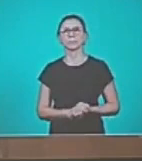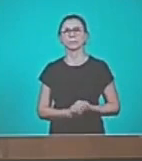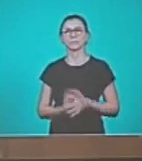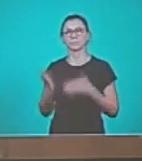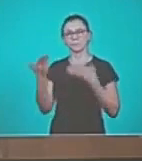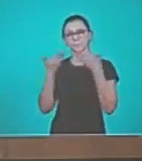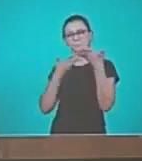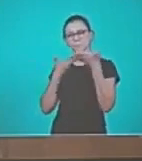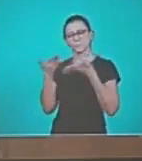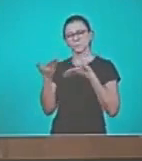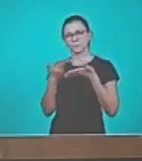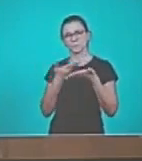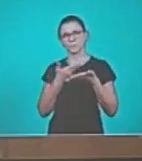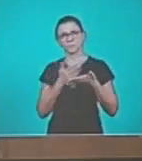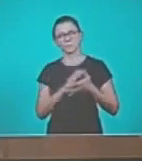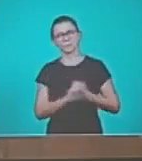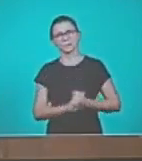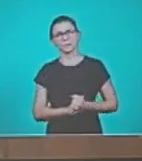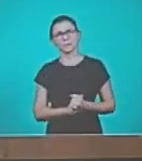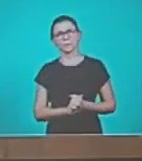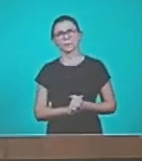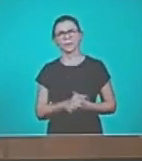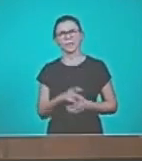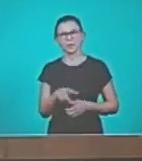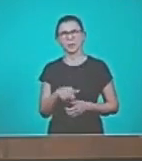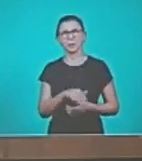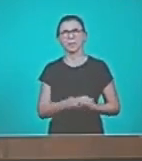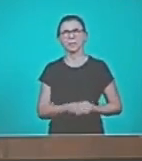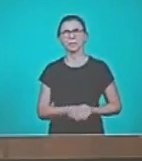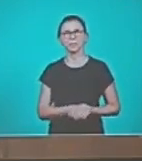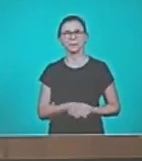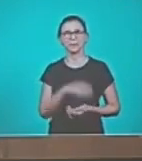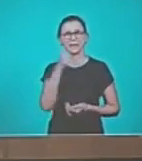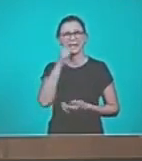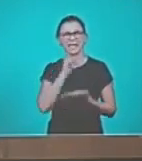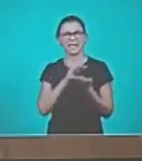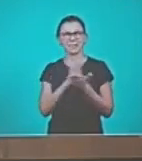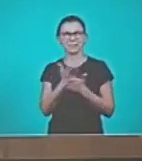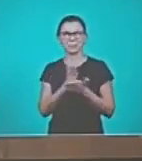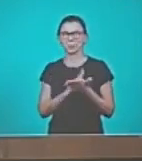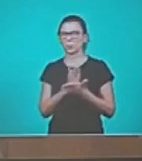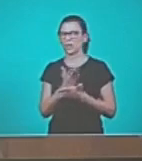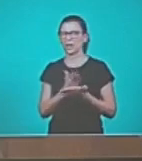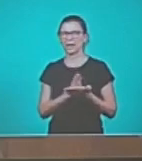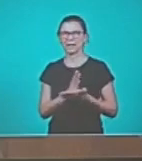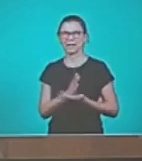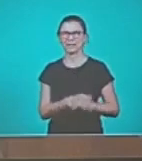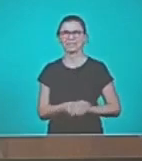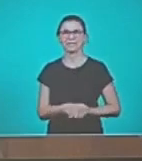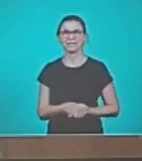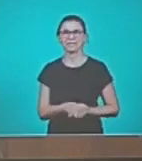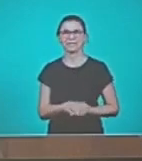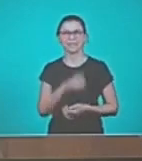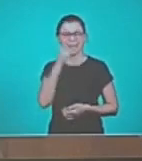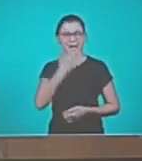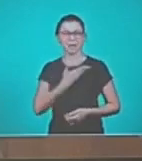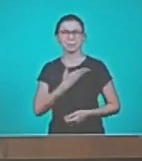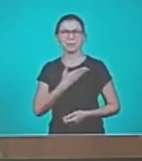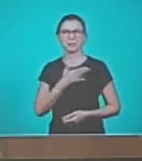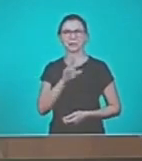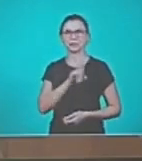regarding a few contributions. I'm going to speak about something that is very... A friend of mine is an annoying